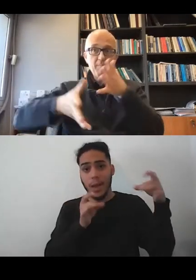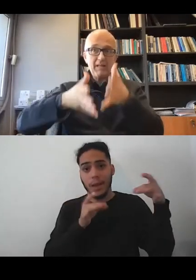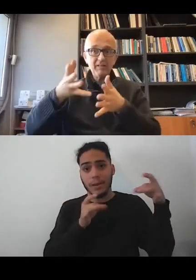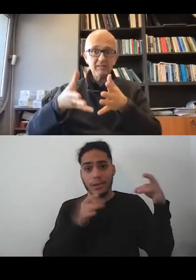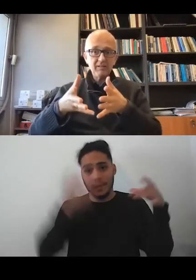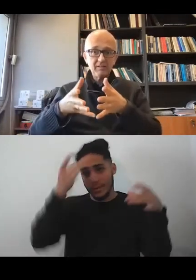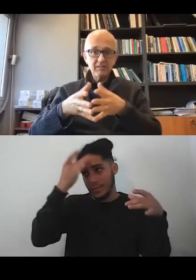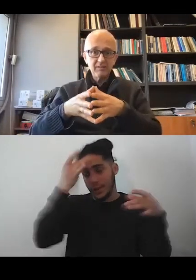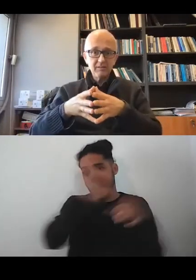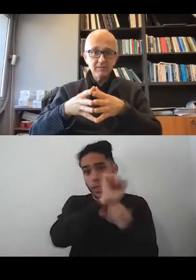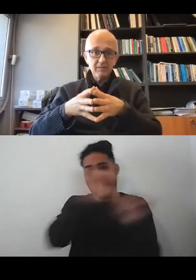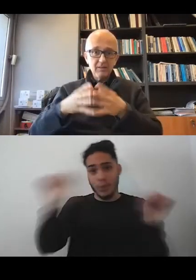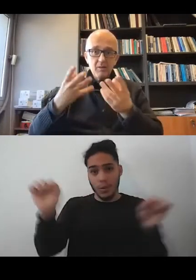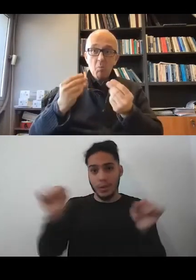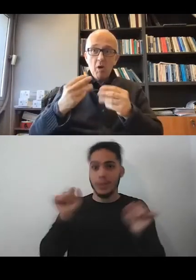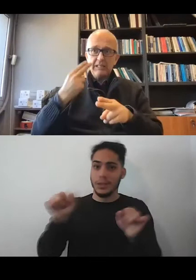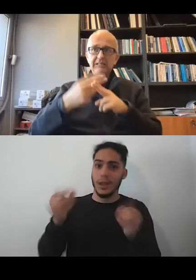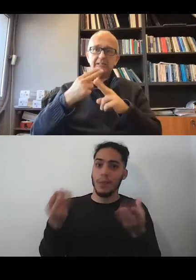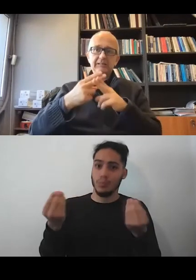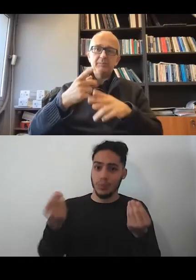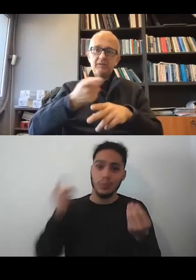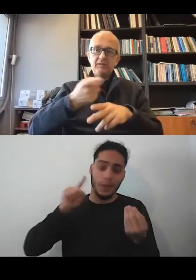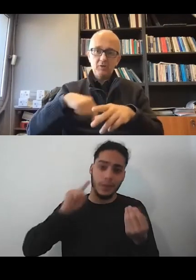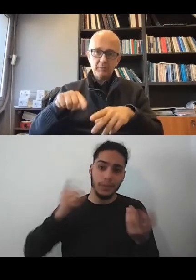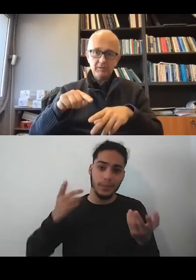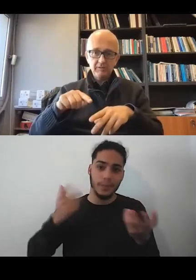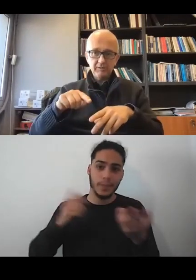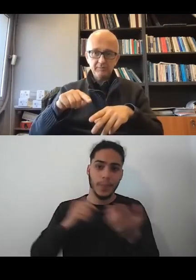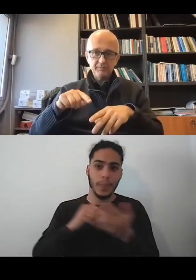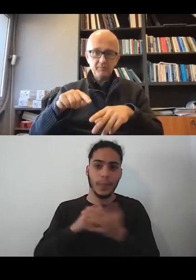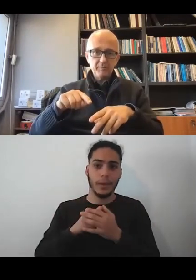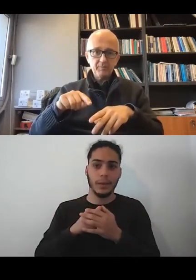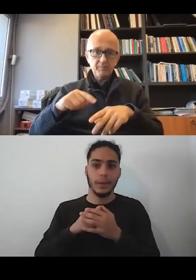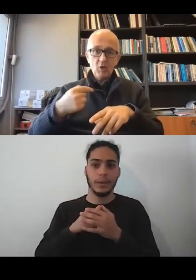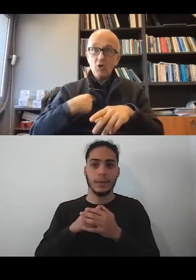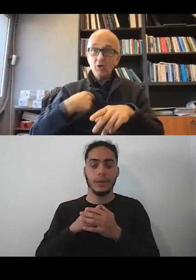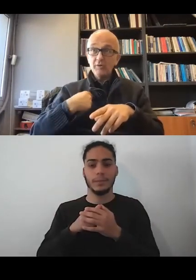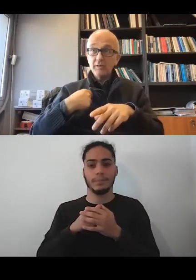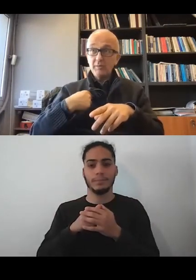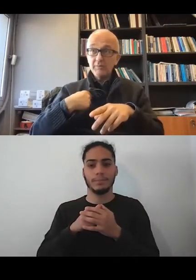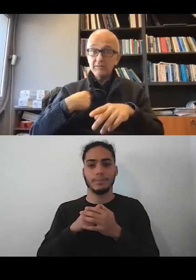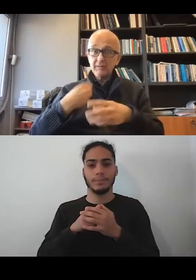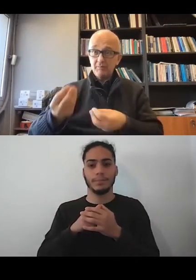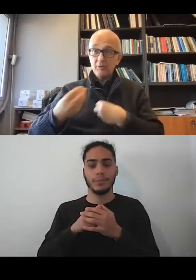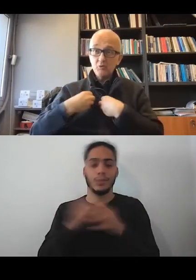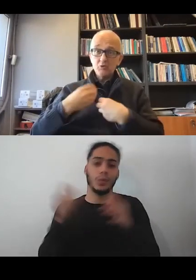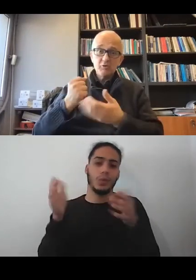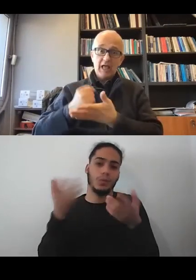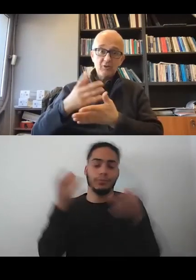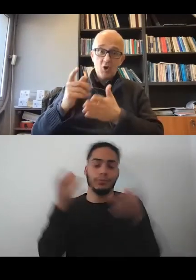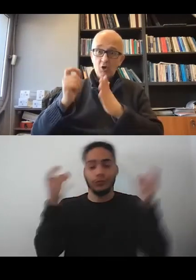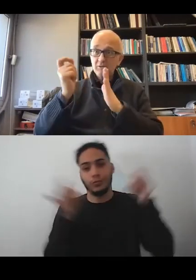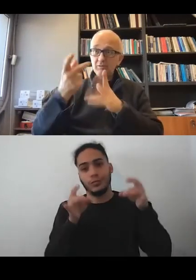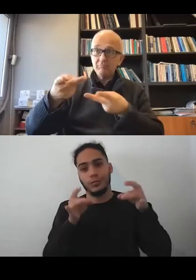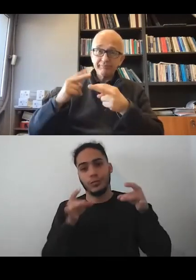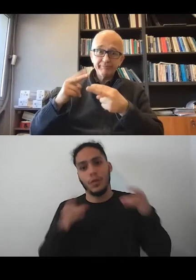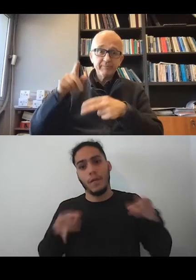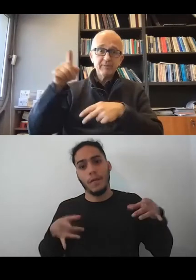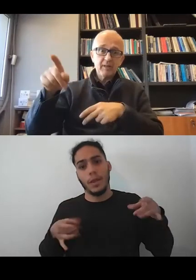it's important that the results and the feedback that the system will give you will